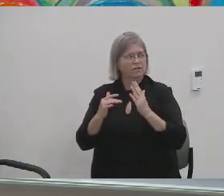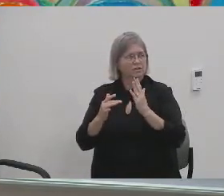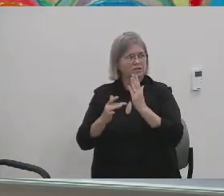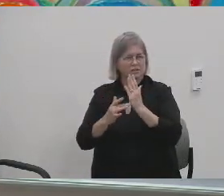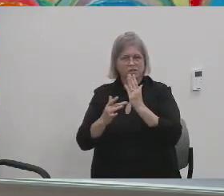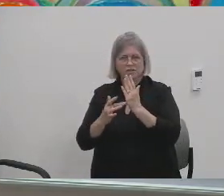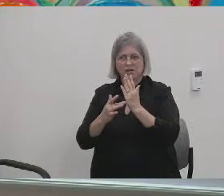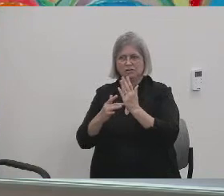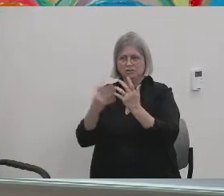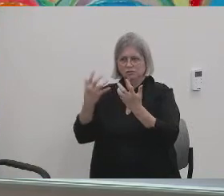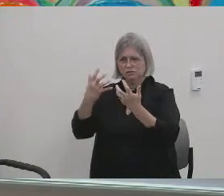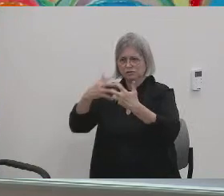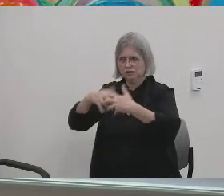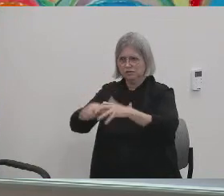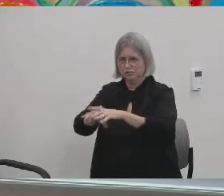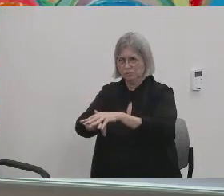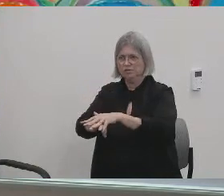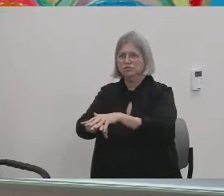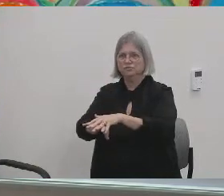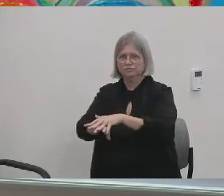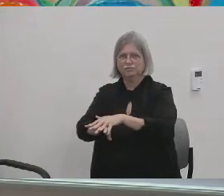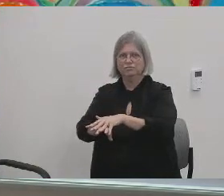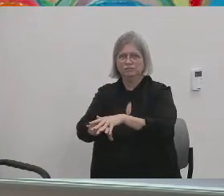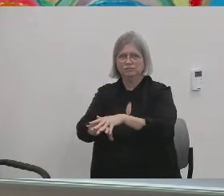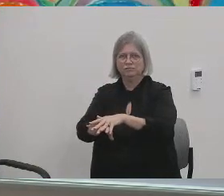that? That's impressive.